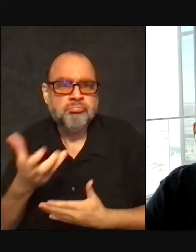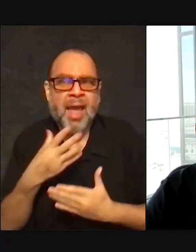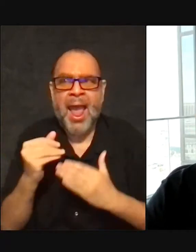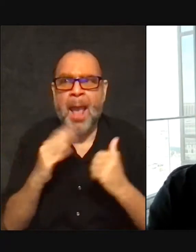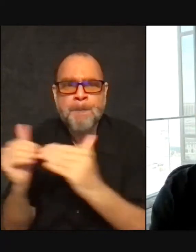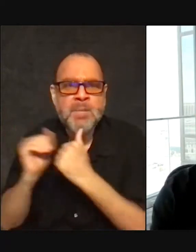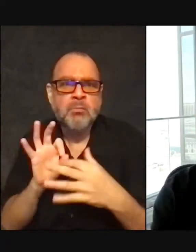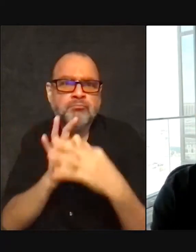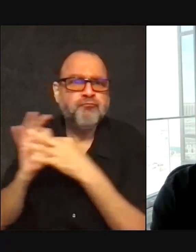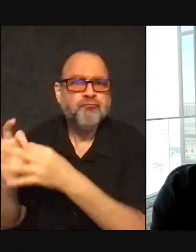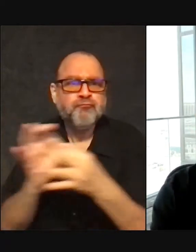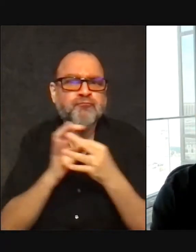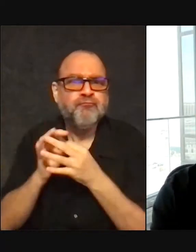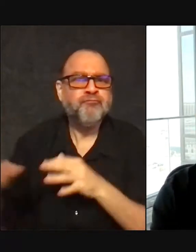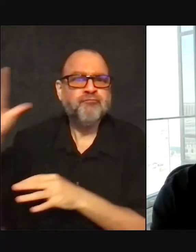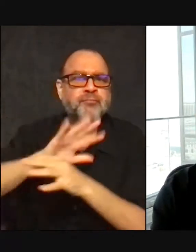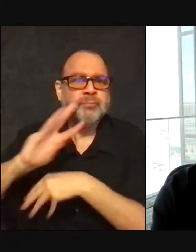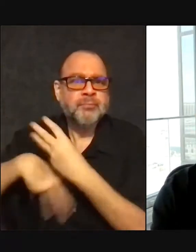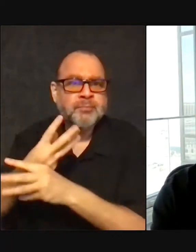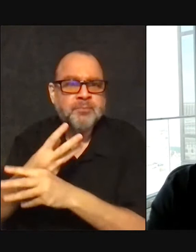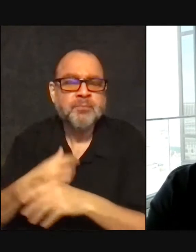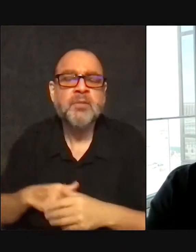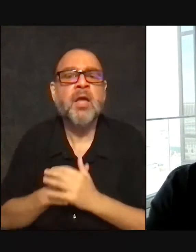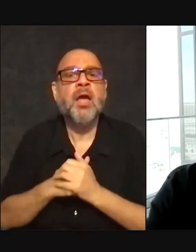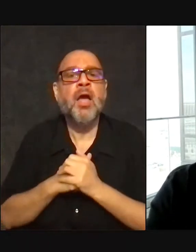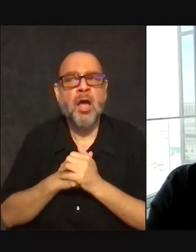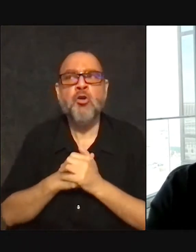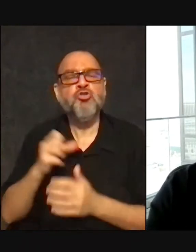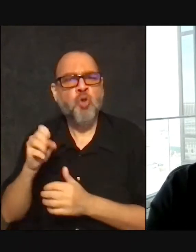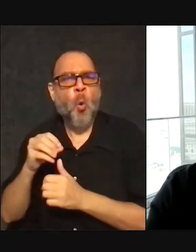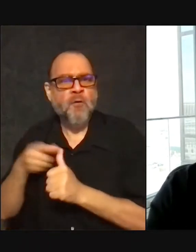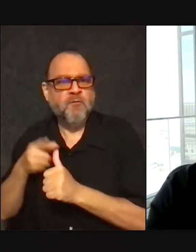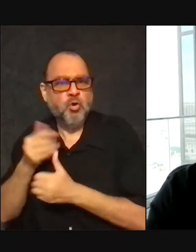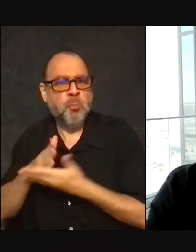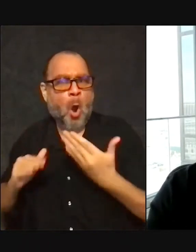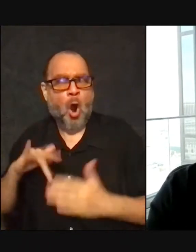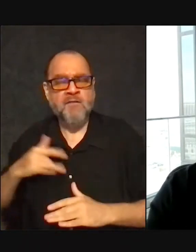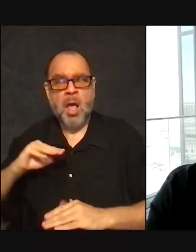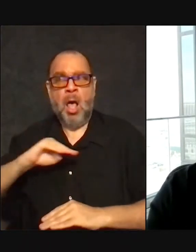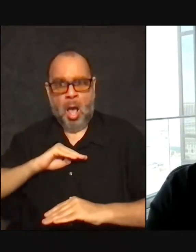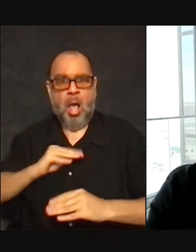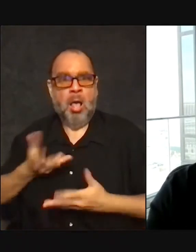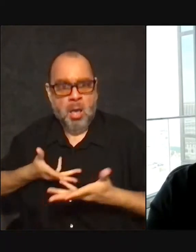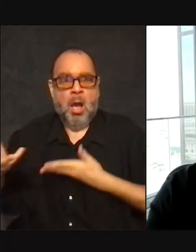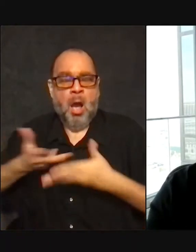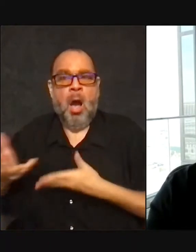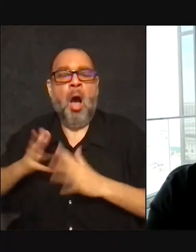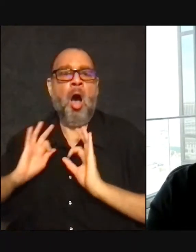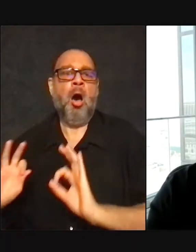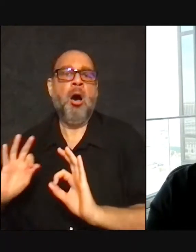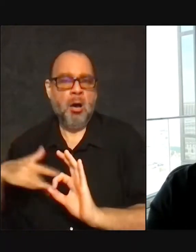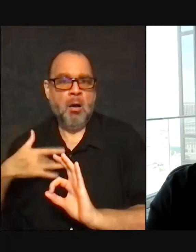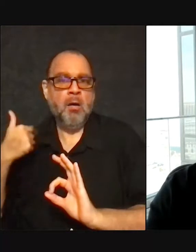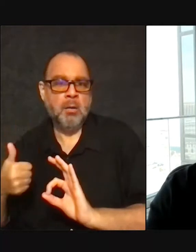So the first phase of it certainly scratched that itch. The second phase of it was was really about me. I kind of had